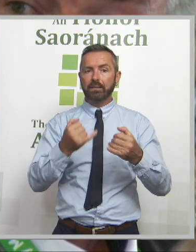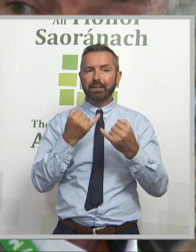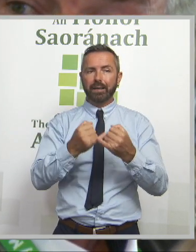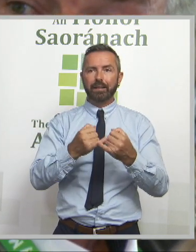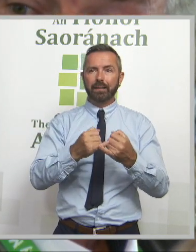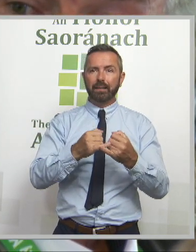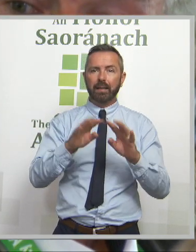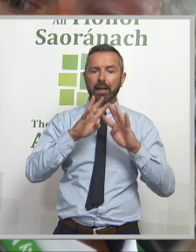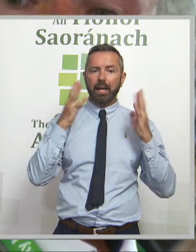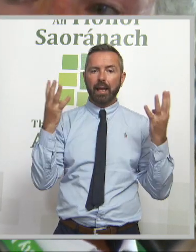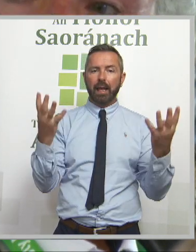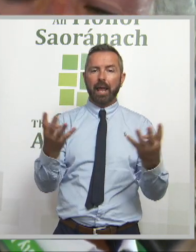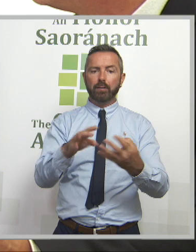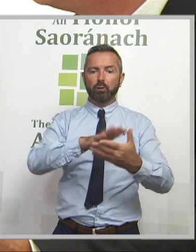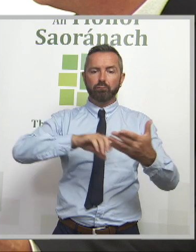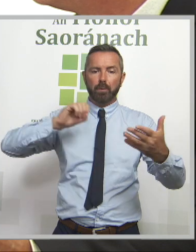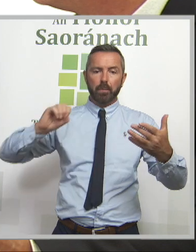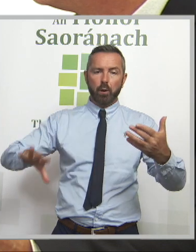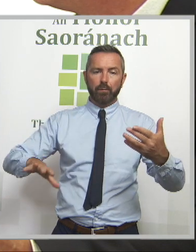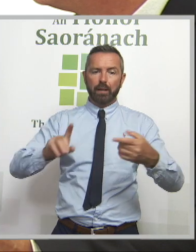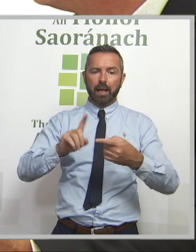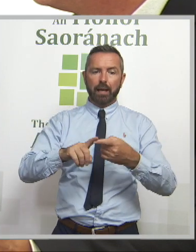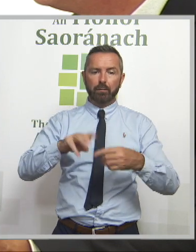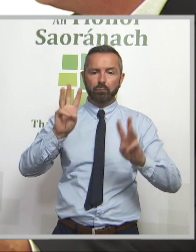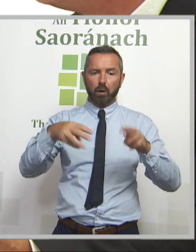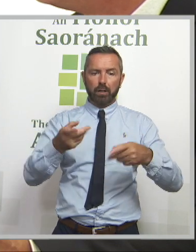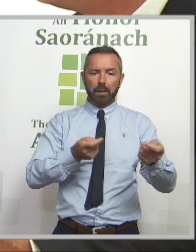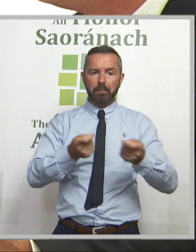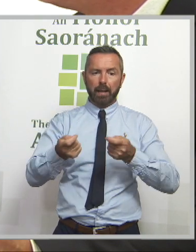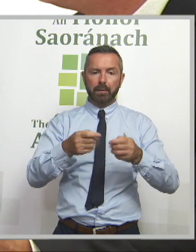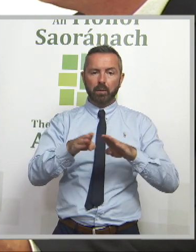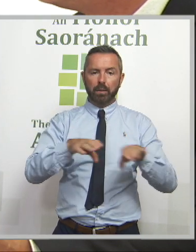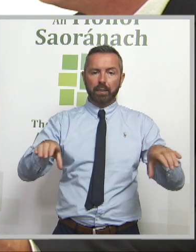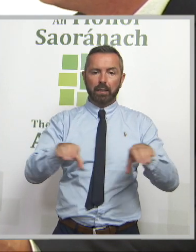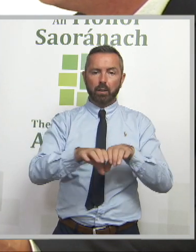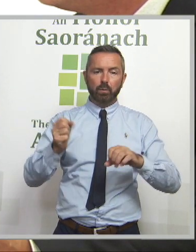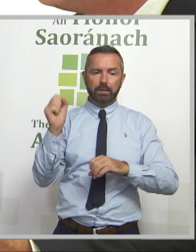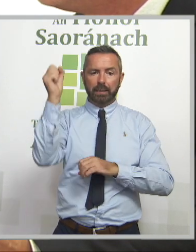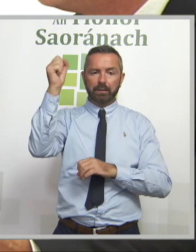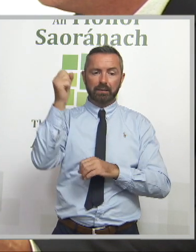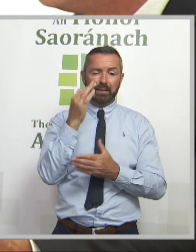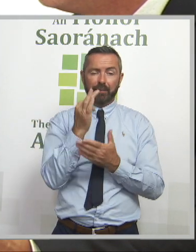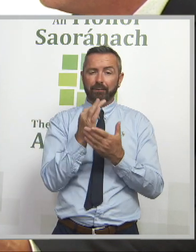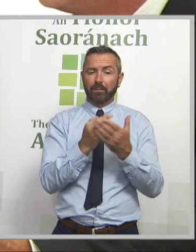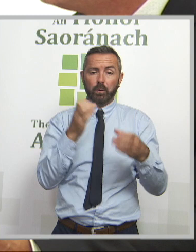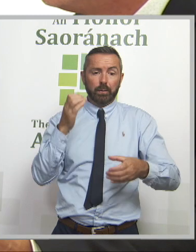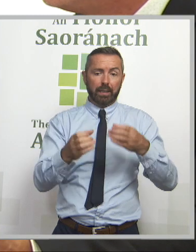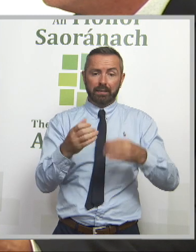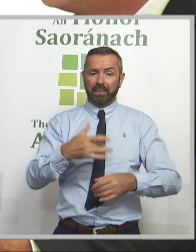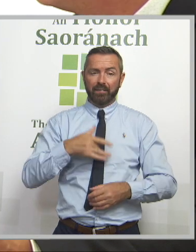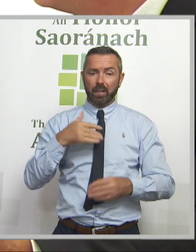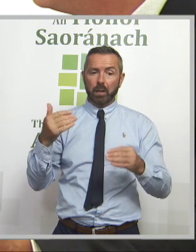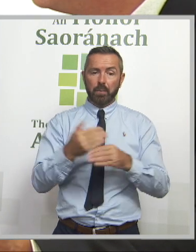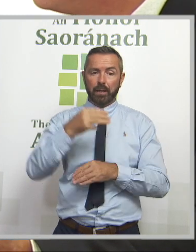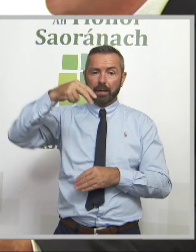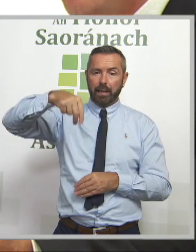removal and mismanagement of hedges in the closed season. There had been very few cases taken on that by the National Parks and Wildlife. I'm speaking, sorry, on